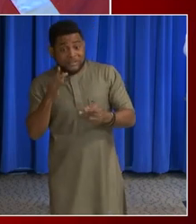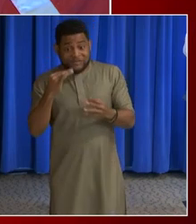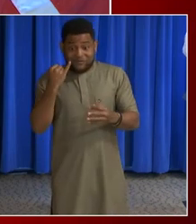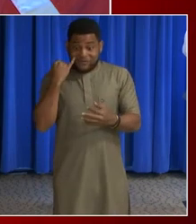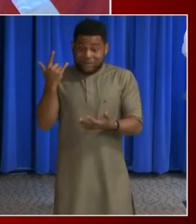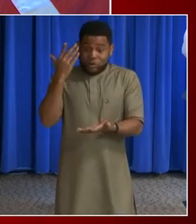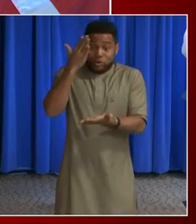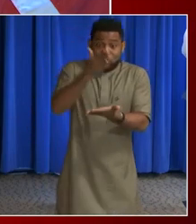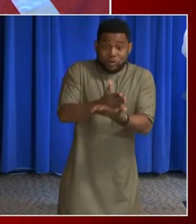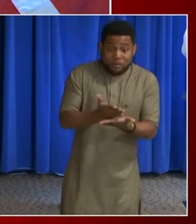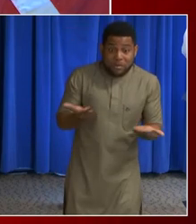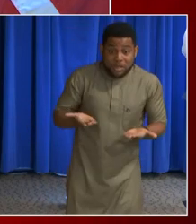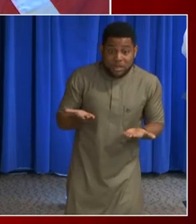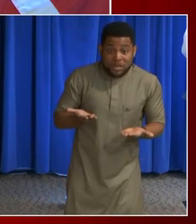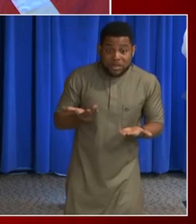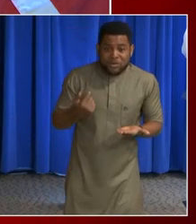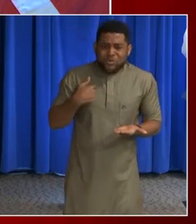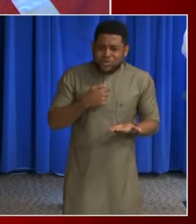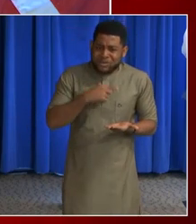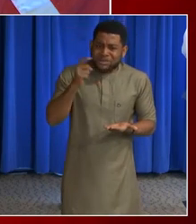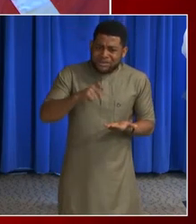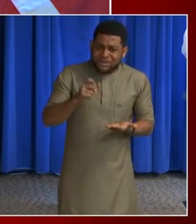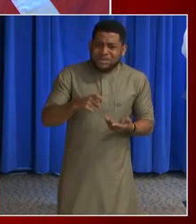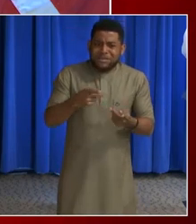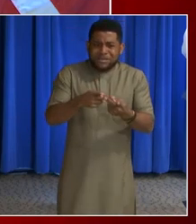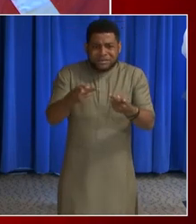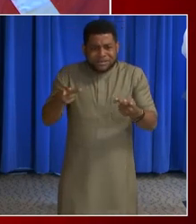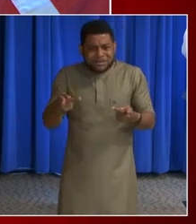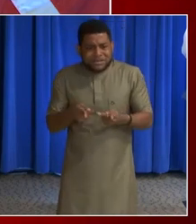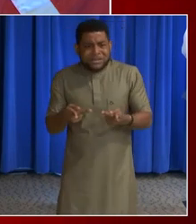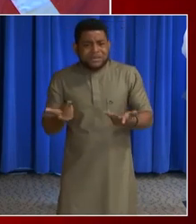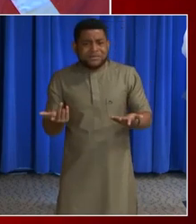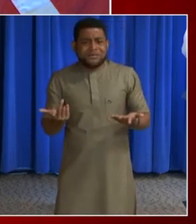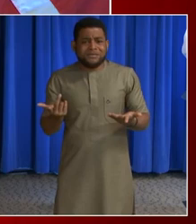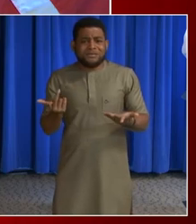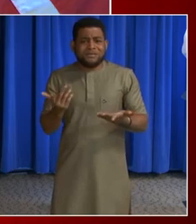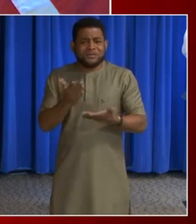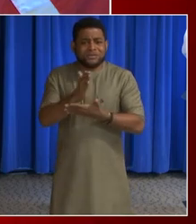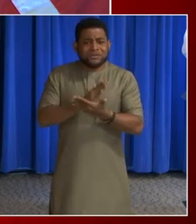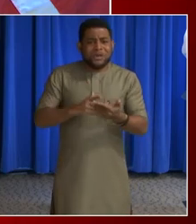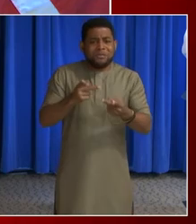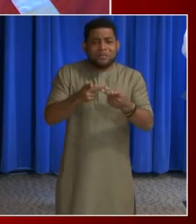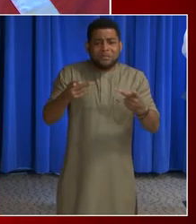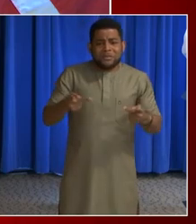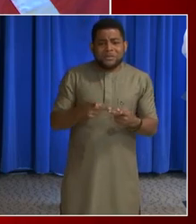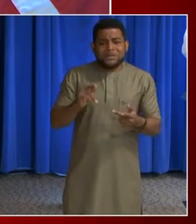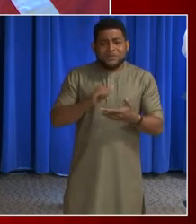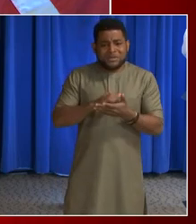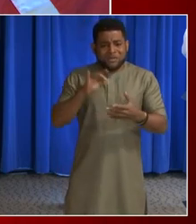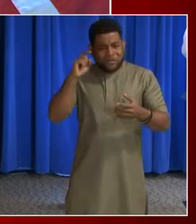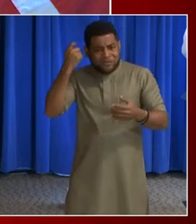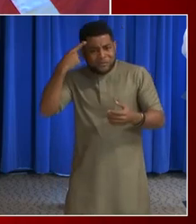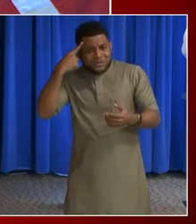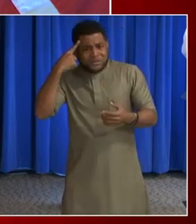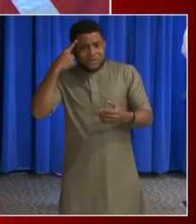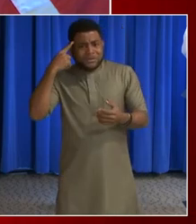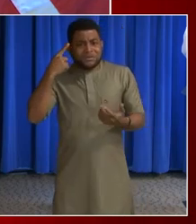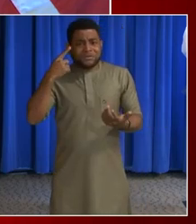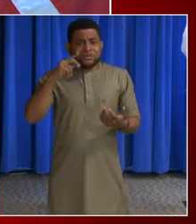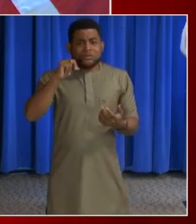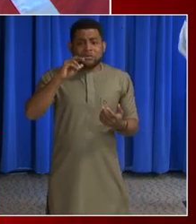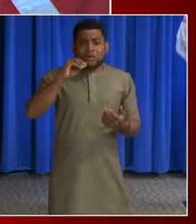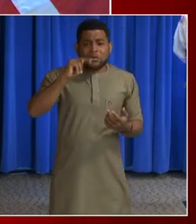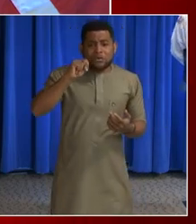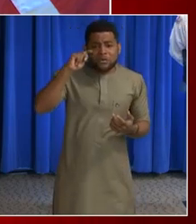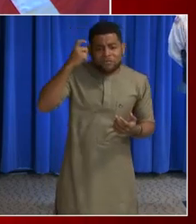here, that we need a site that the government, the non-governmental agencies, or